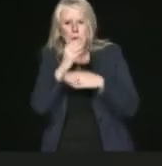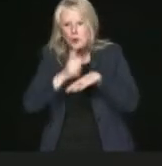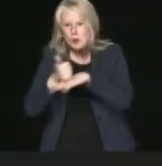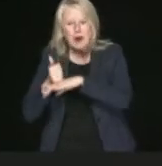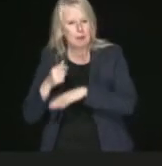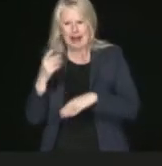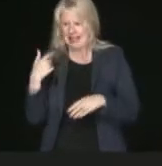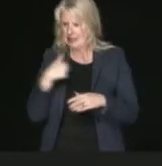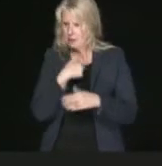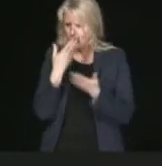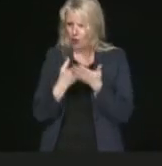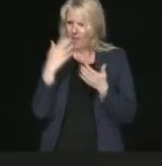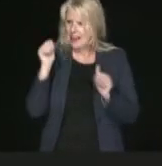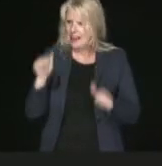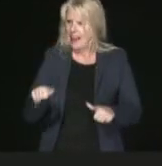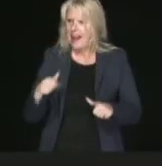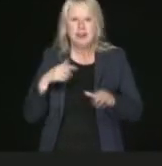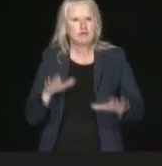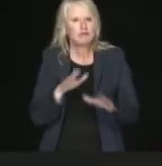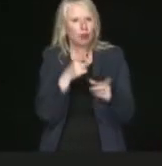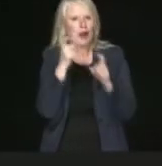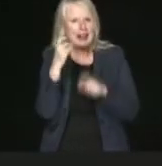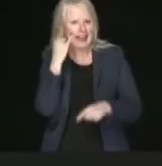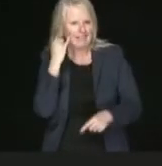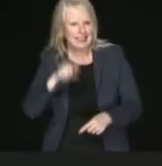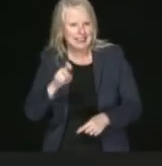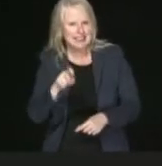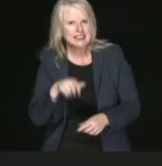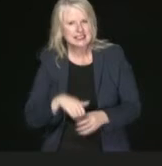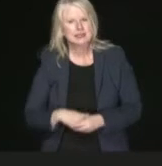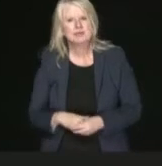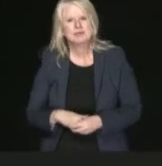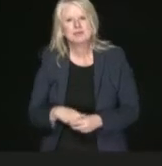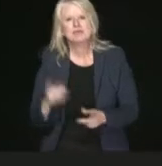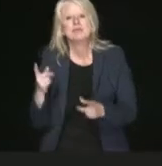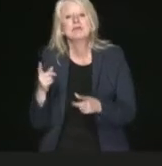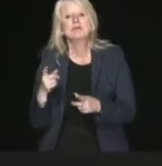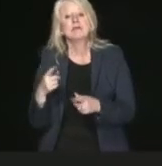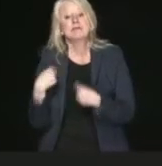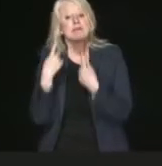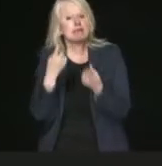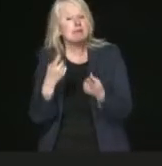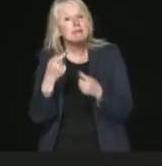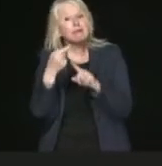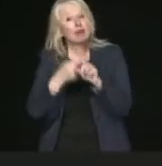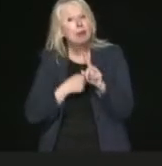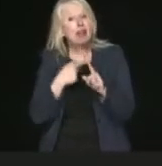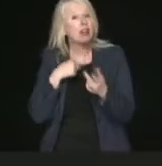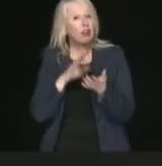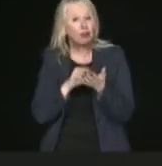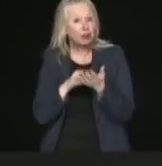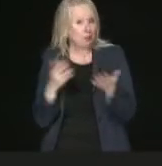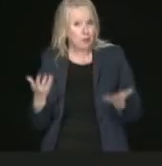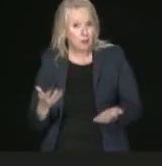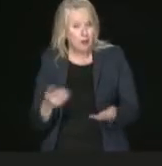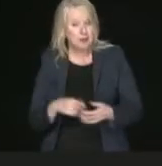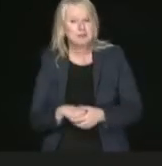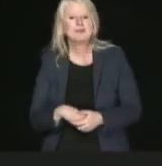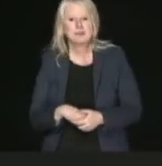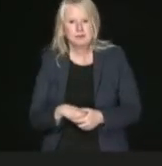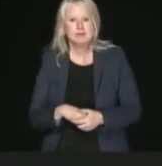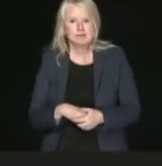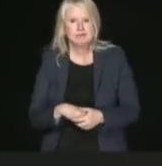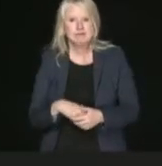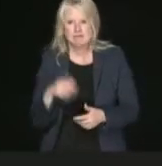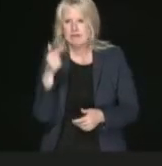respond quickly when the need is there. I think one of the things we've learned over the past month is that when it needs